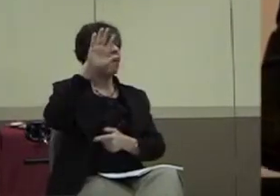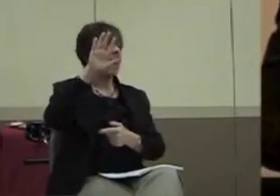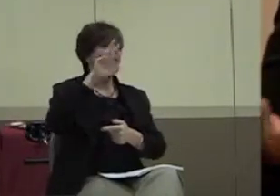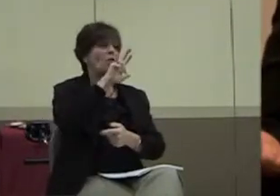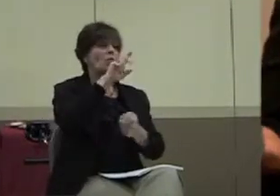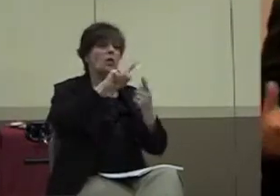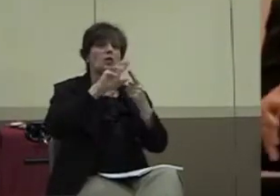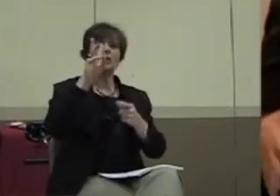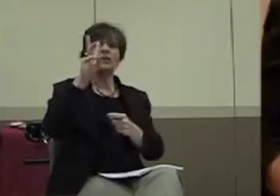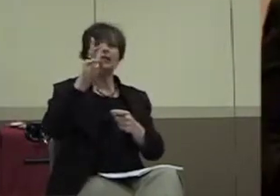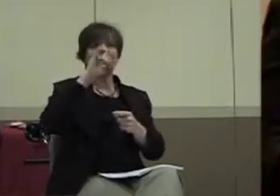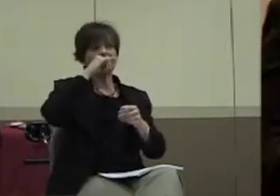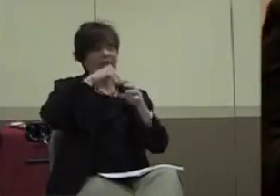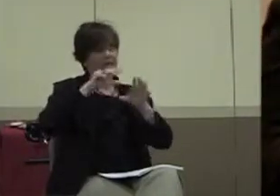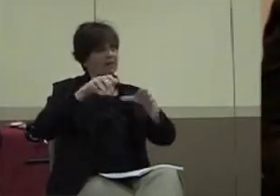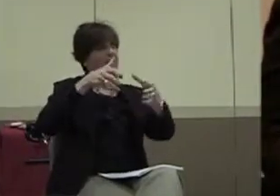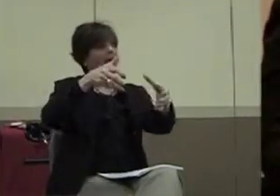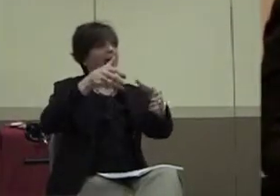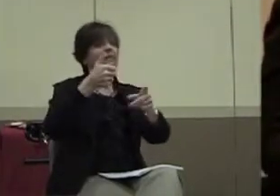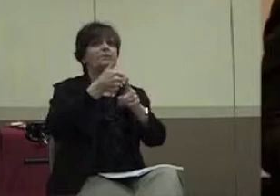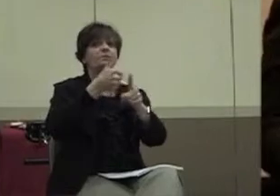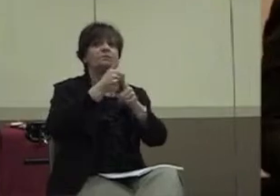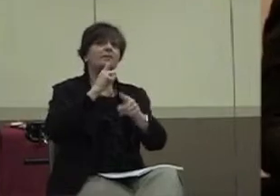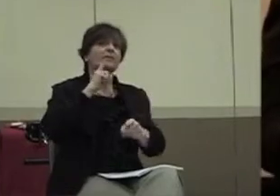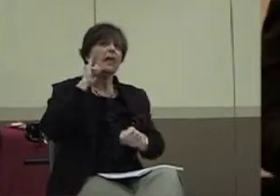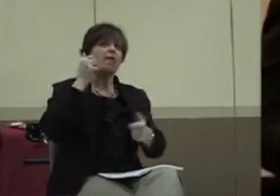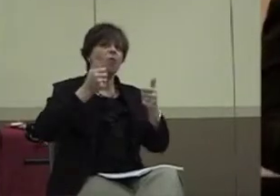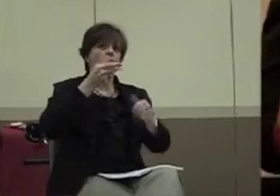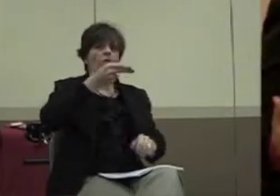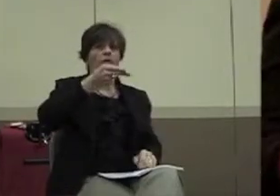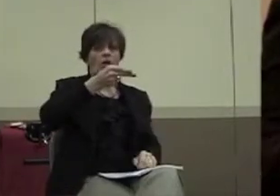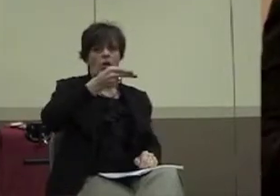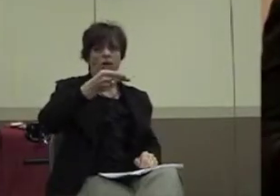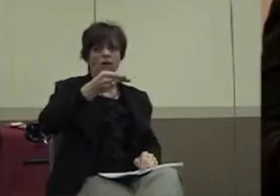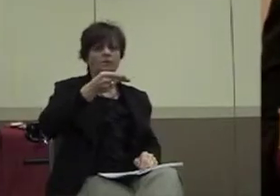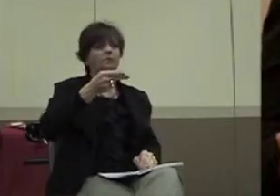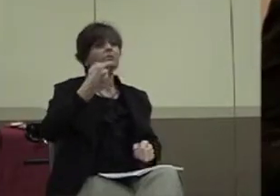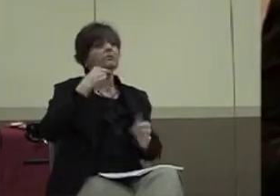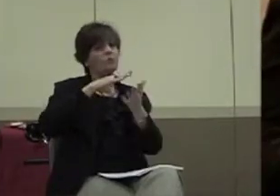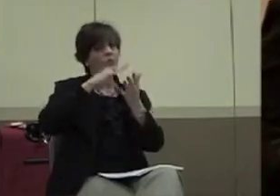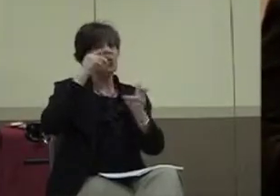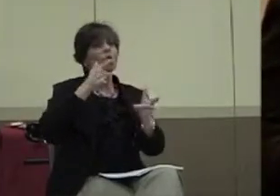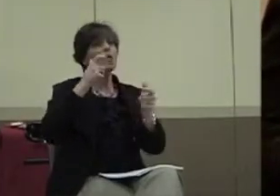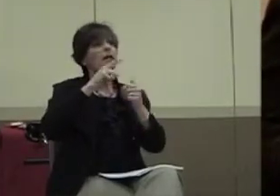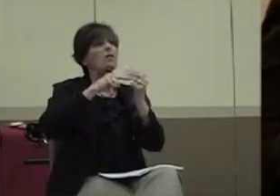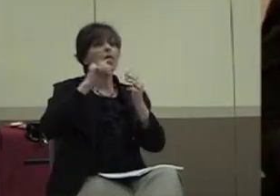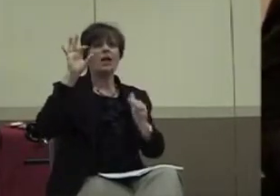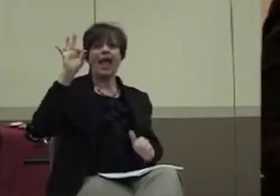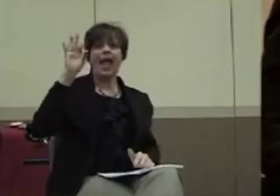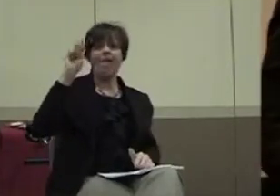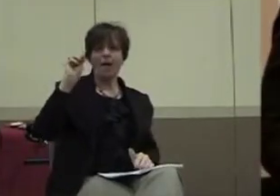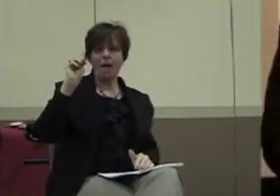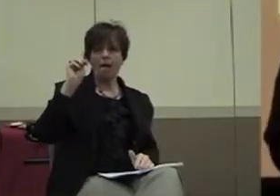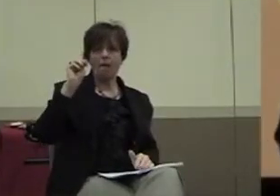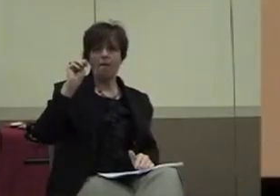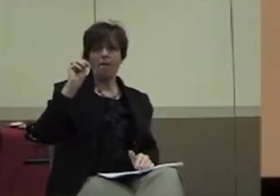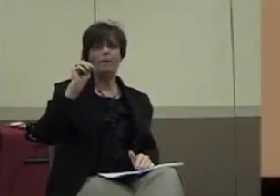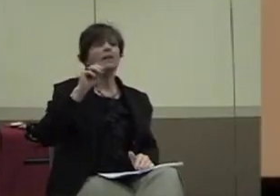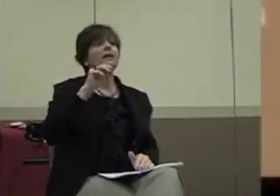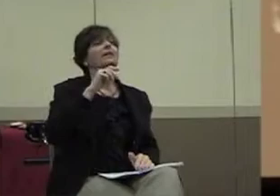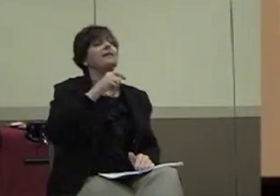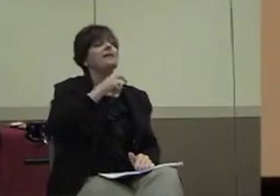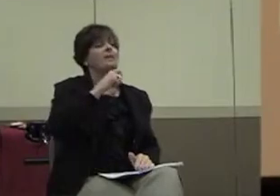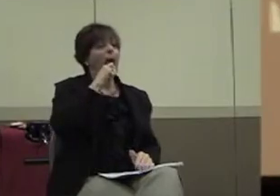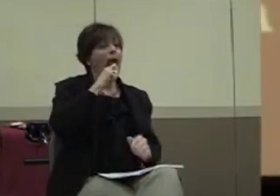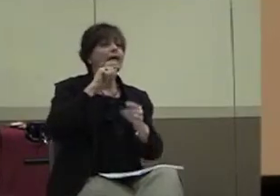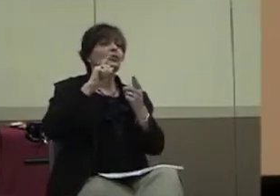6 kids in our class who were deaf or hard of hearing. And we learned quickly about the FM mics to be sure and turn them off and